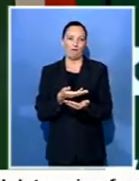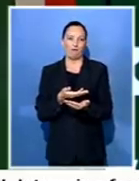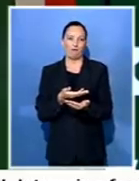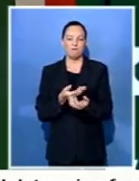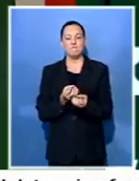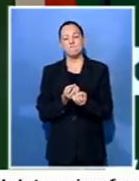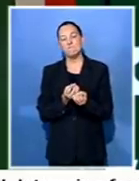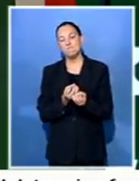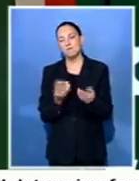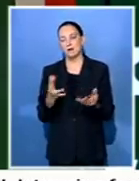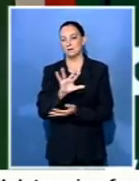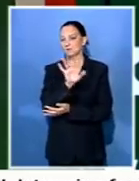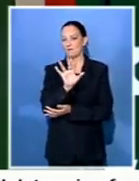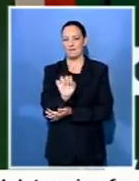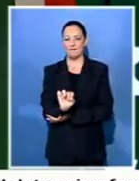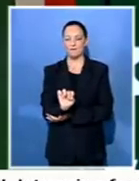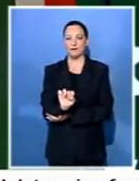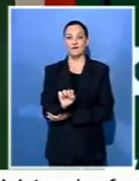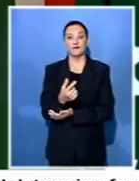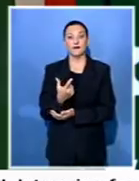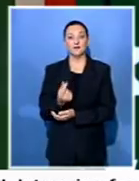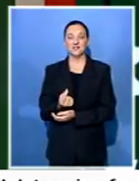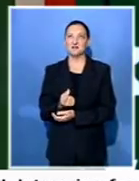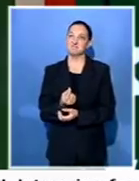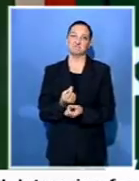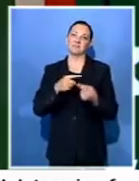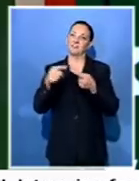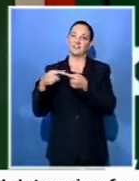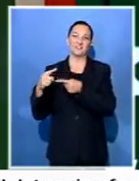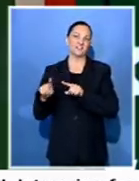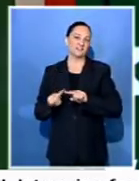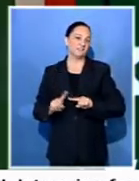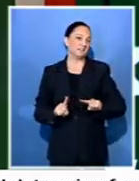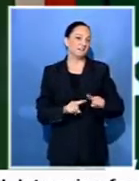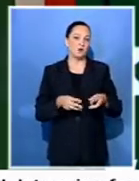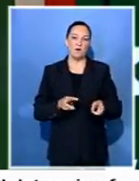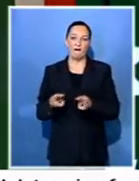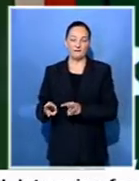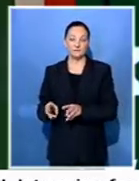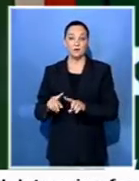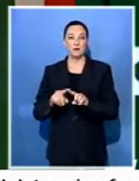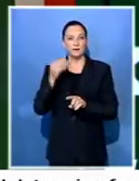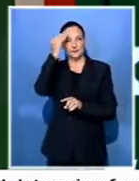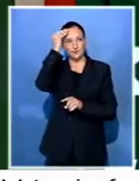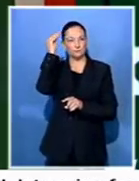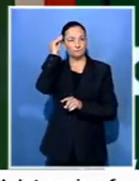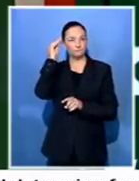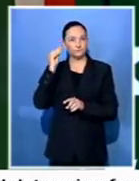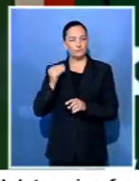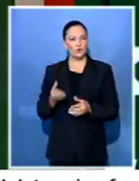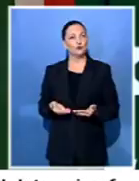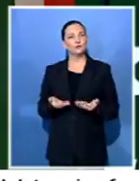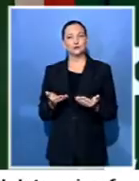And many South Africans have done so in many ways. At the memorial service held earlier this